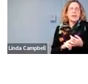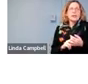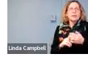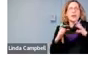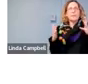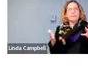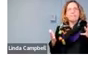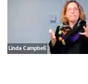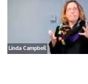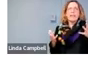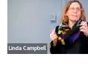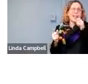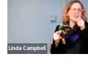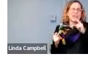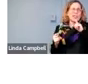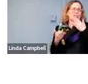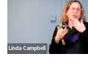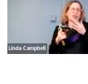budget.